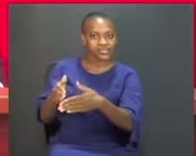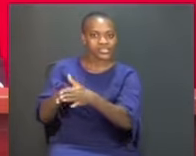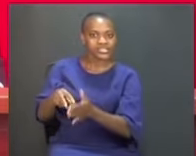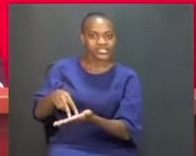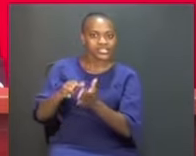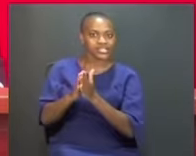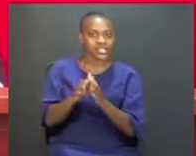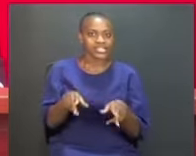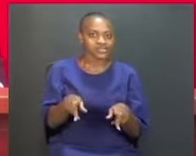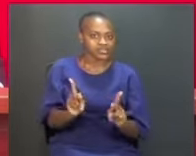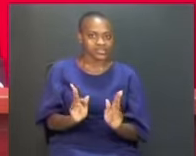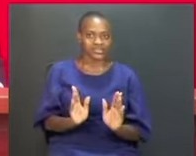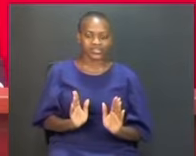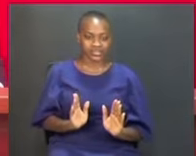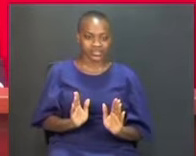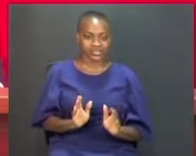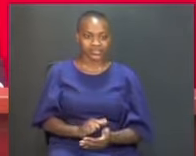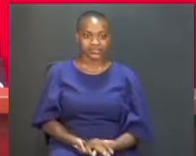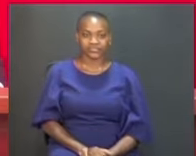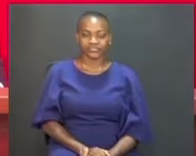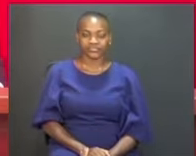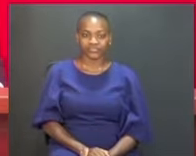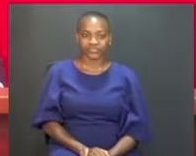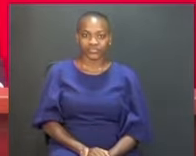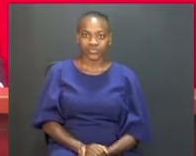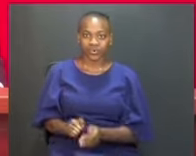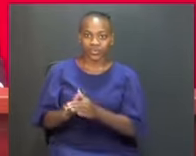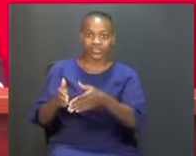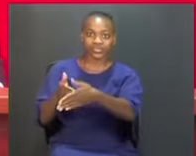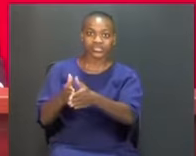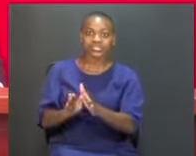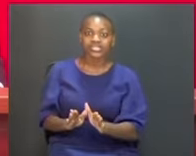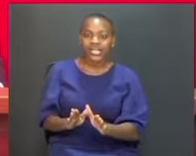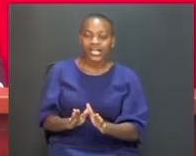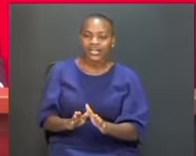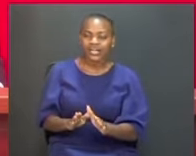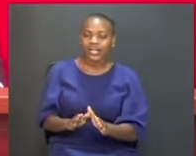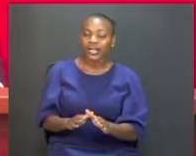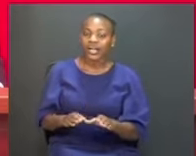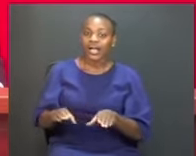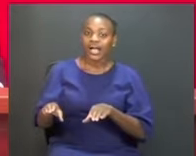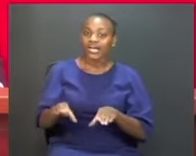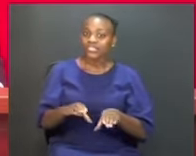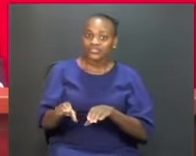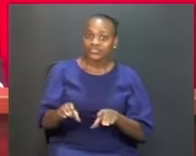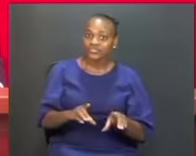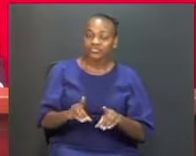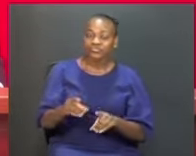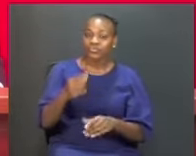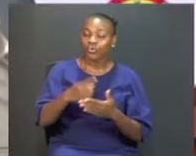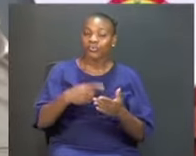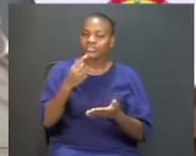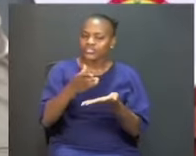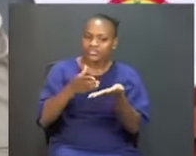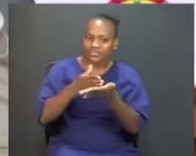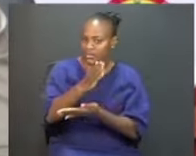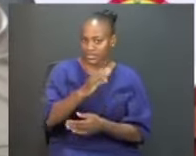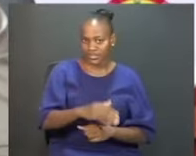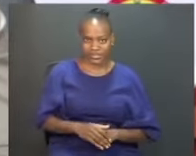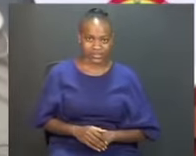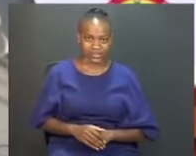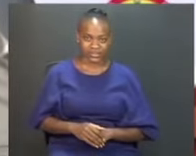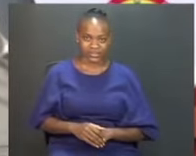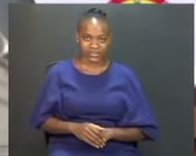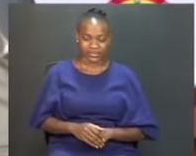again. So the majority leader has not done anything out of order. He is